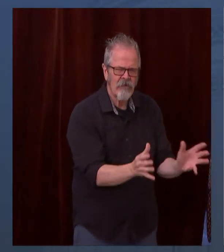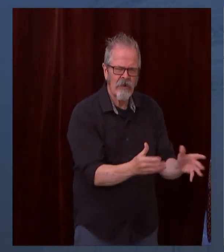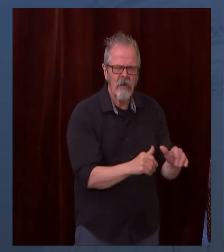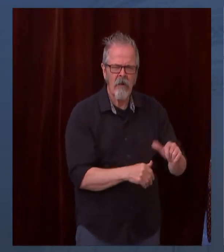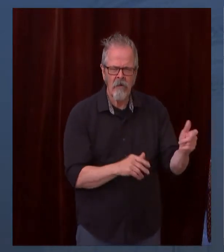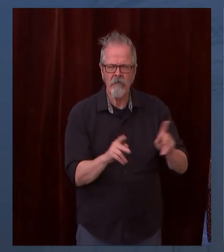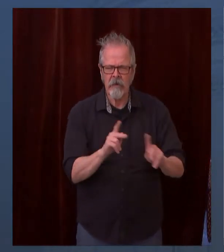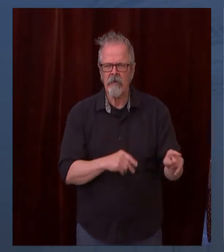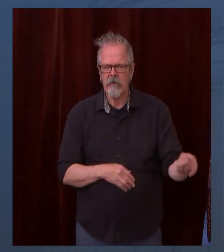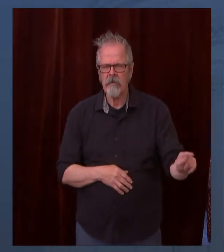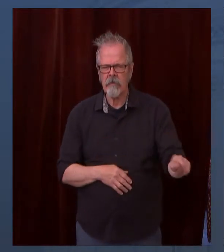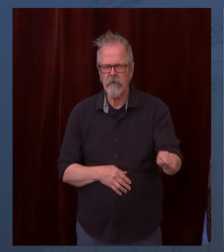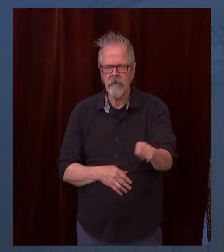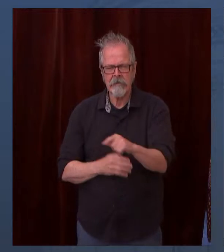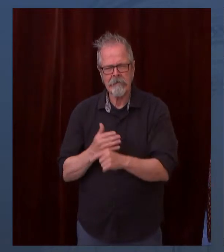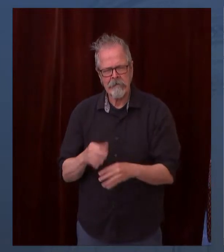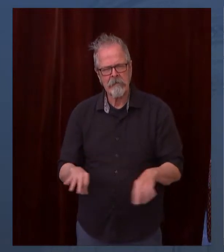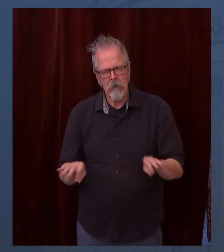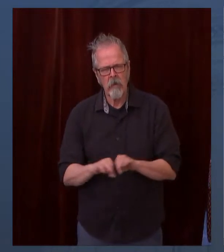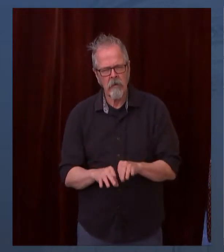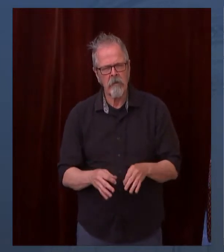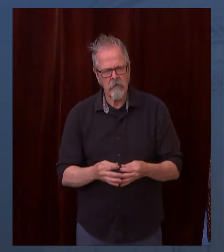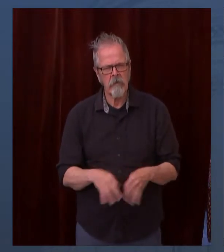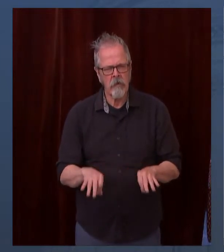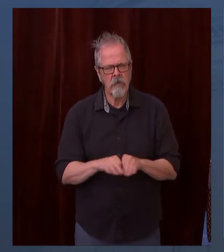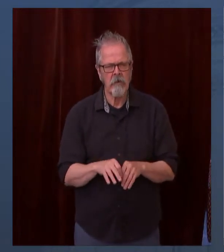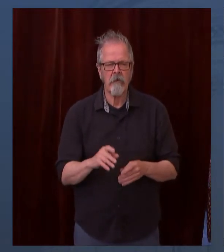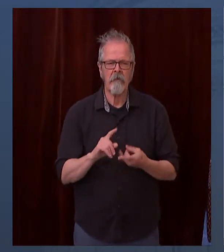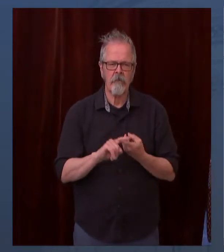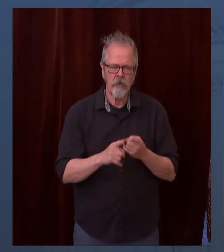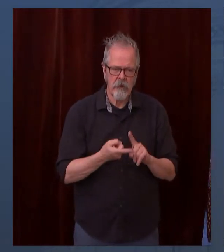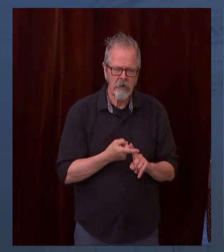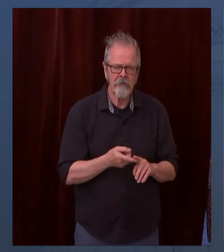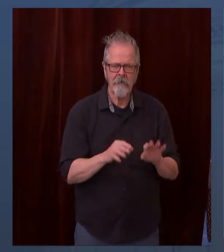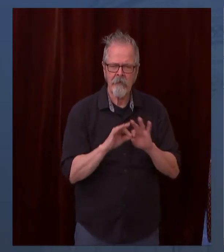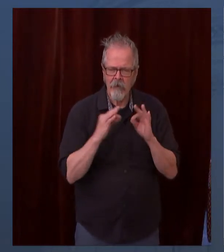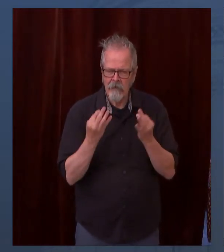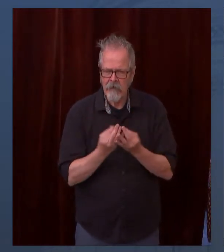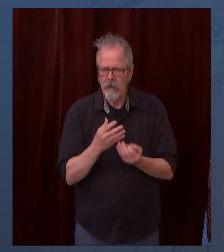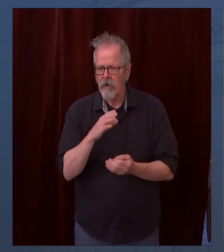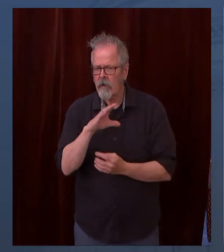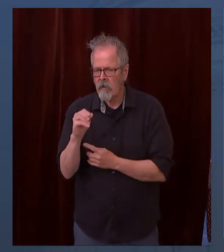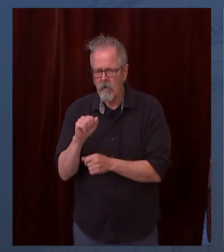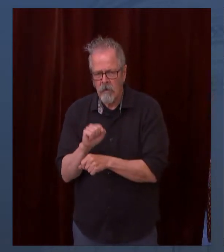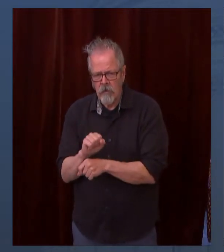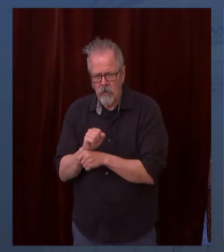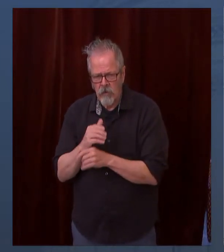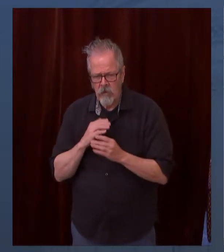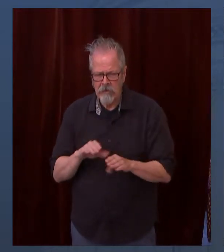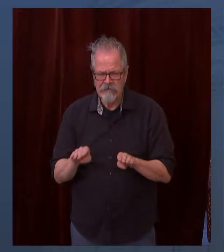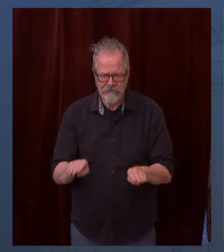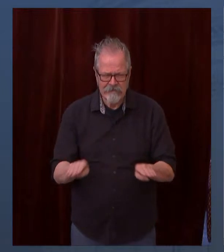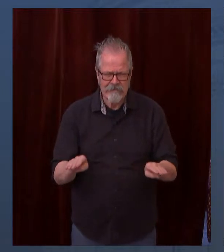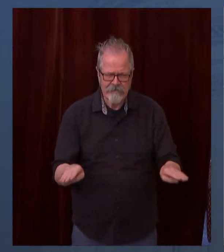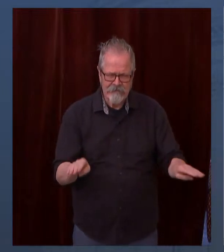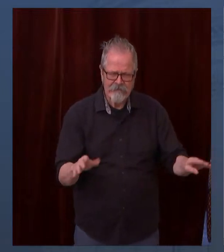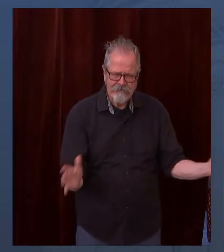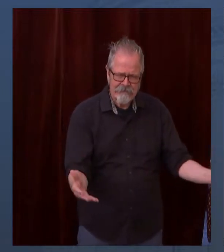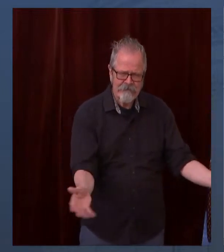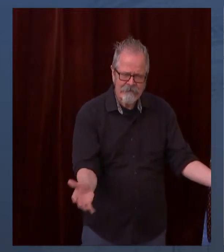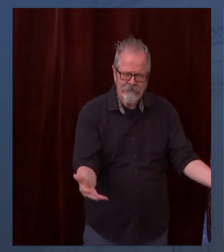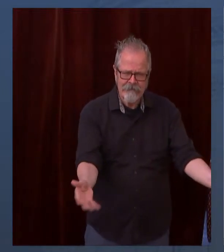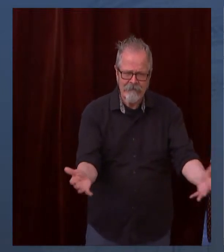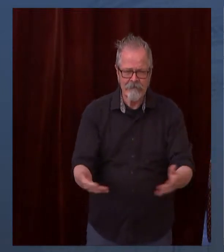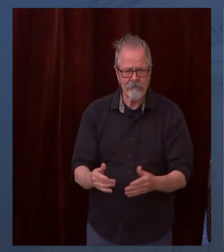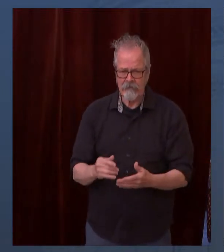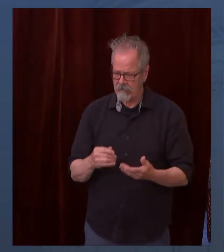coworkers, just to share your experience and to get them also to get vaccinated. So many